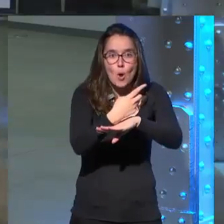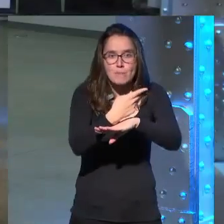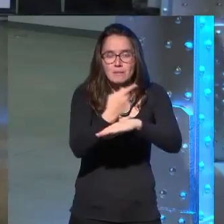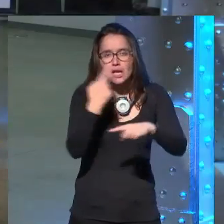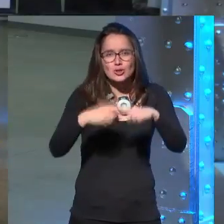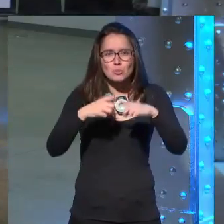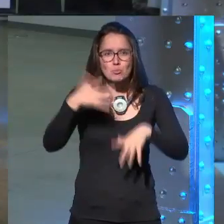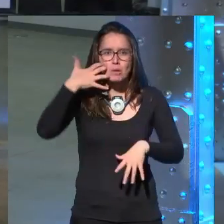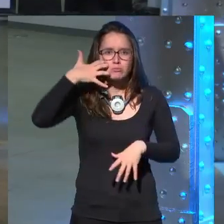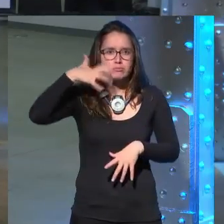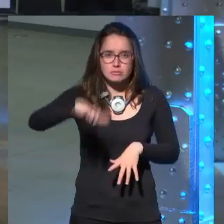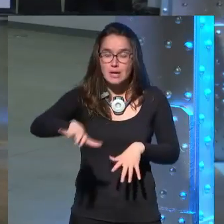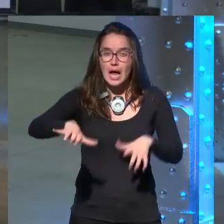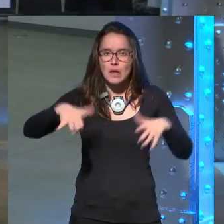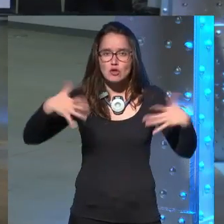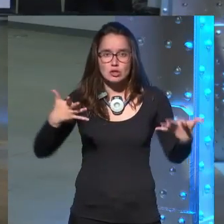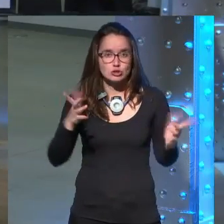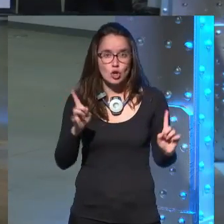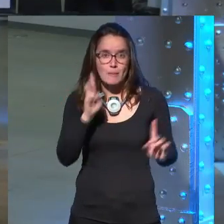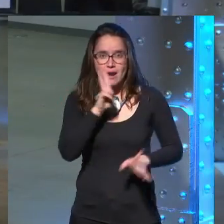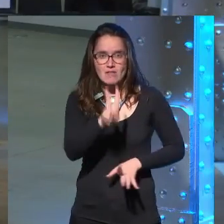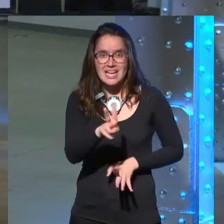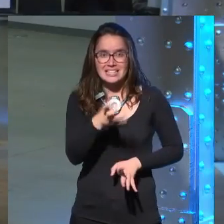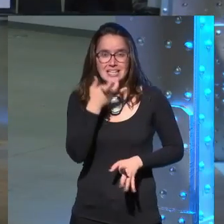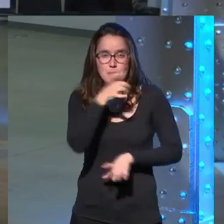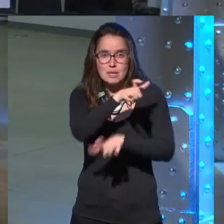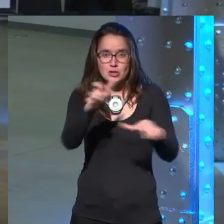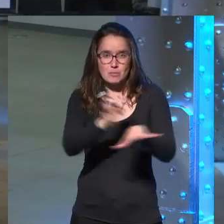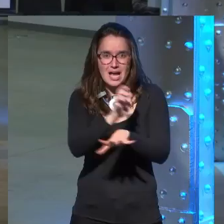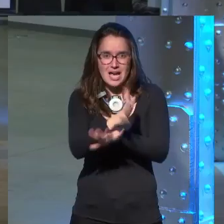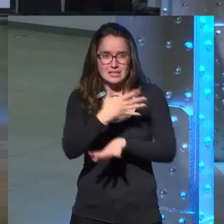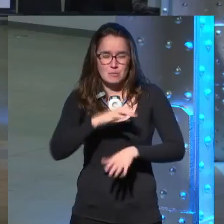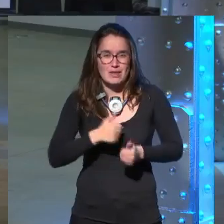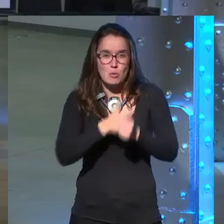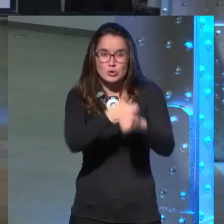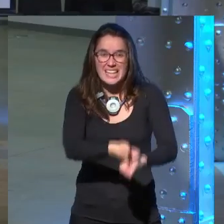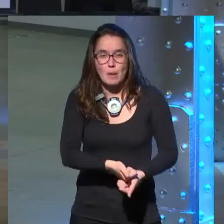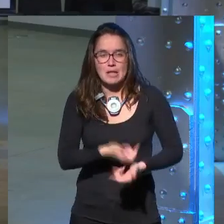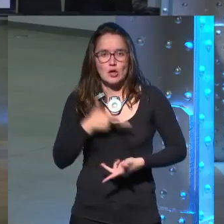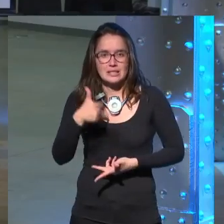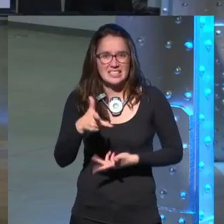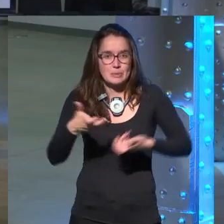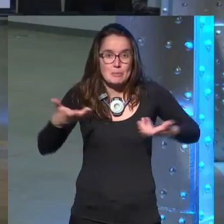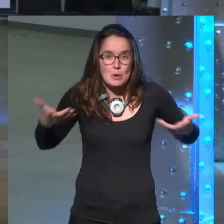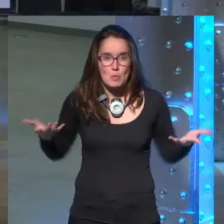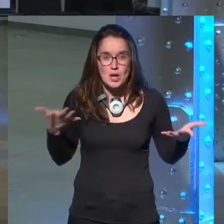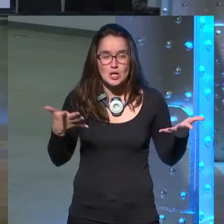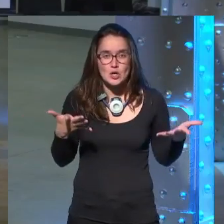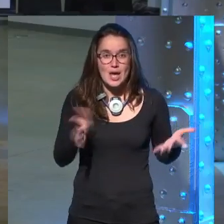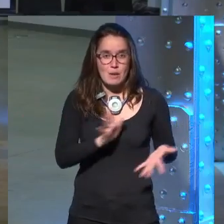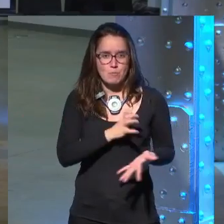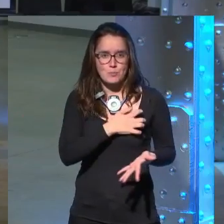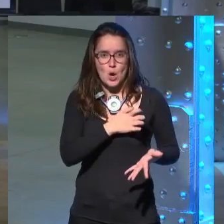follow-up to the joke to see whether I can get more people laughing. So the police officer says to